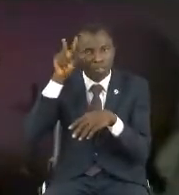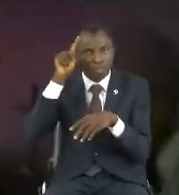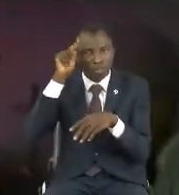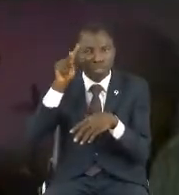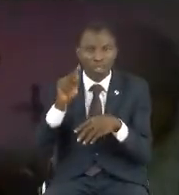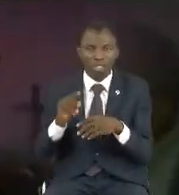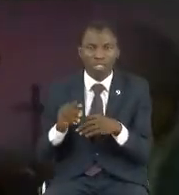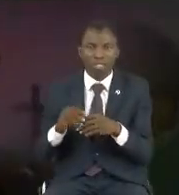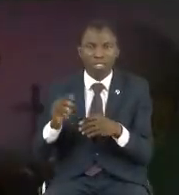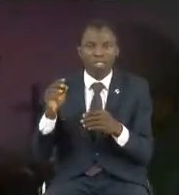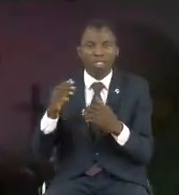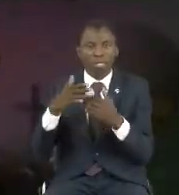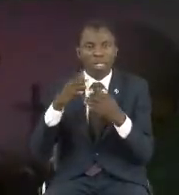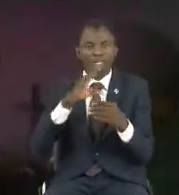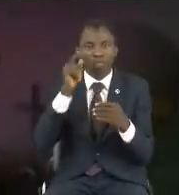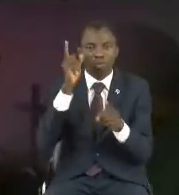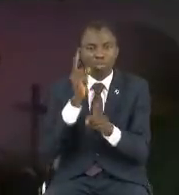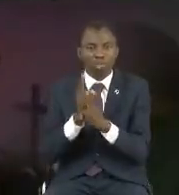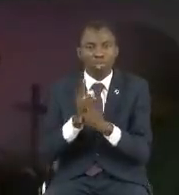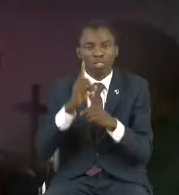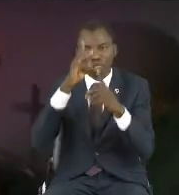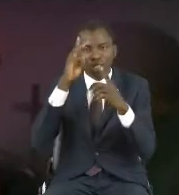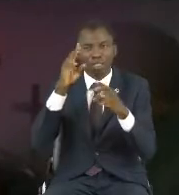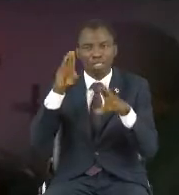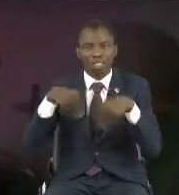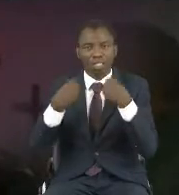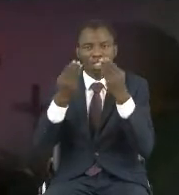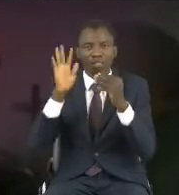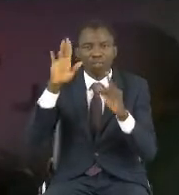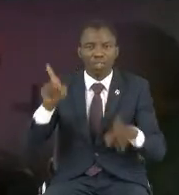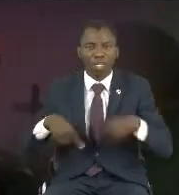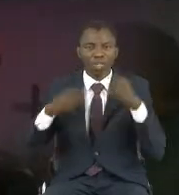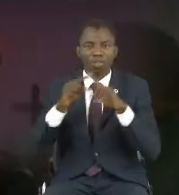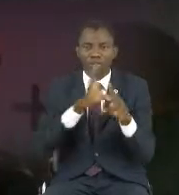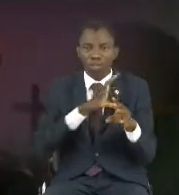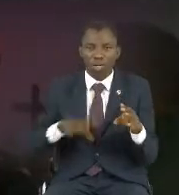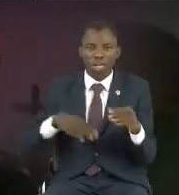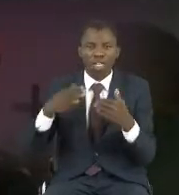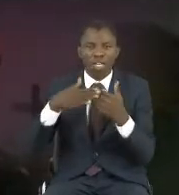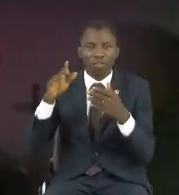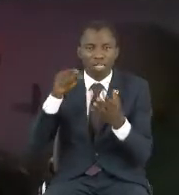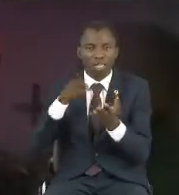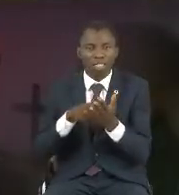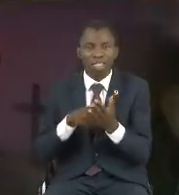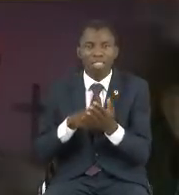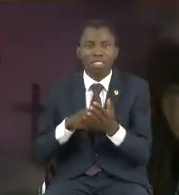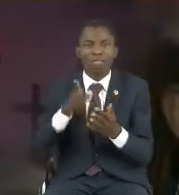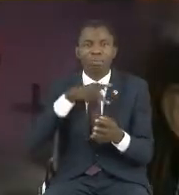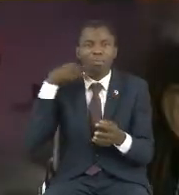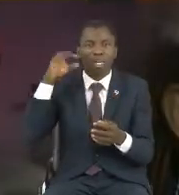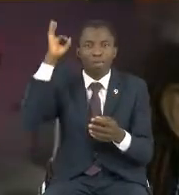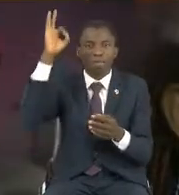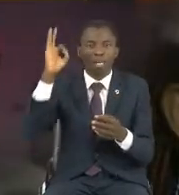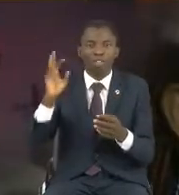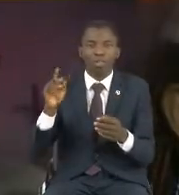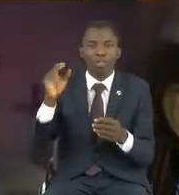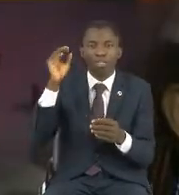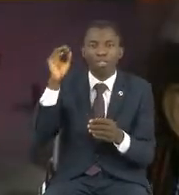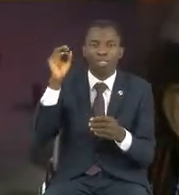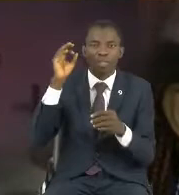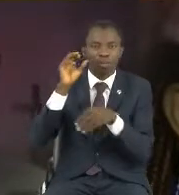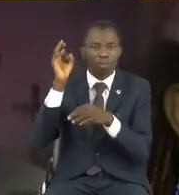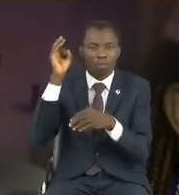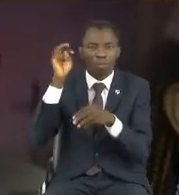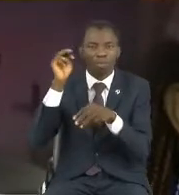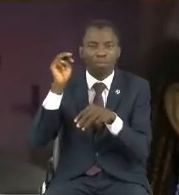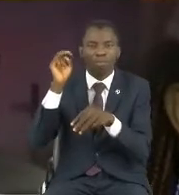this pastor's message this evening, just visit the link showing on the screen.